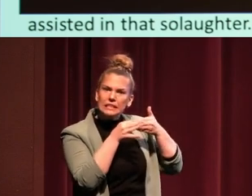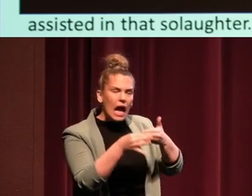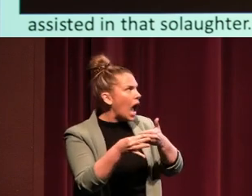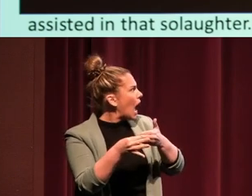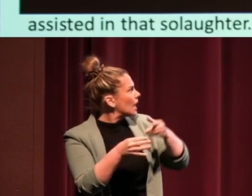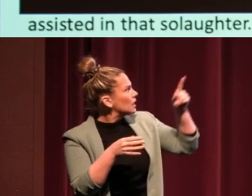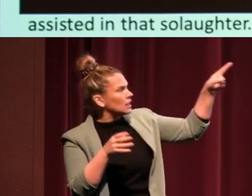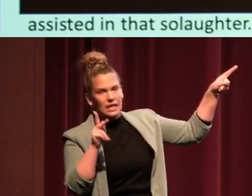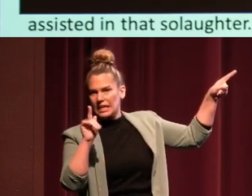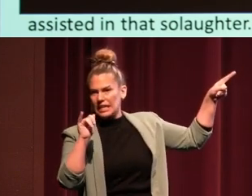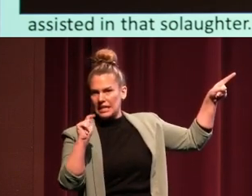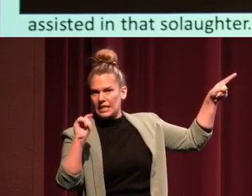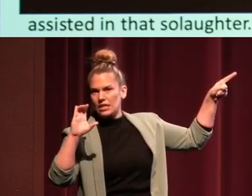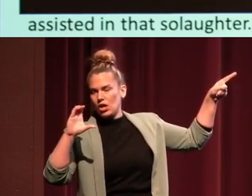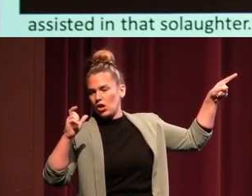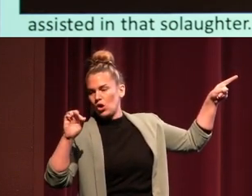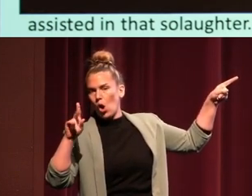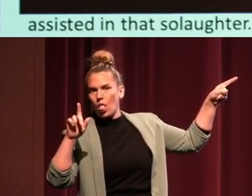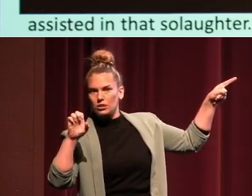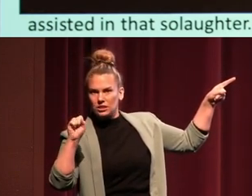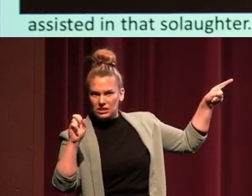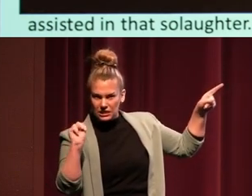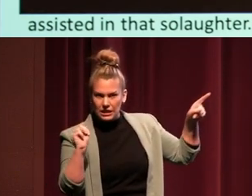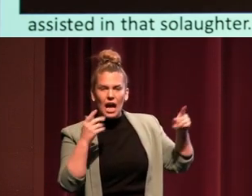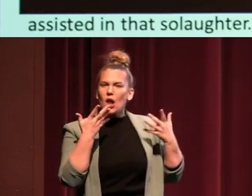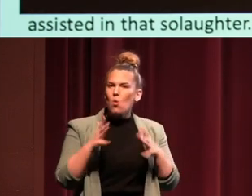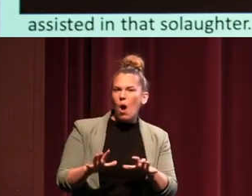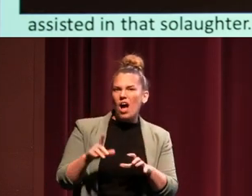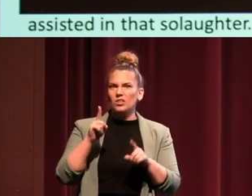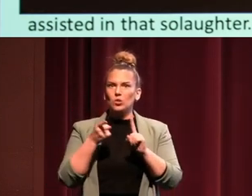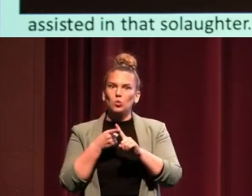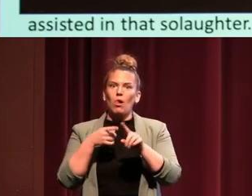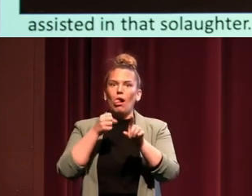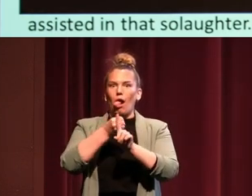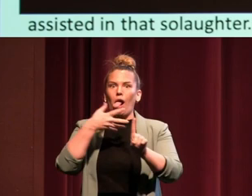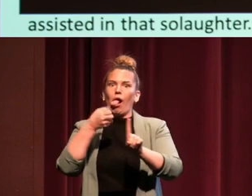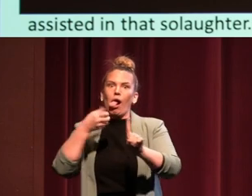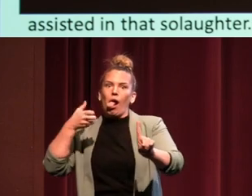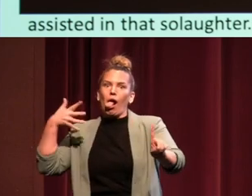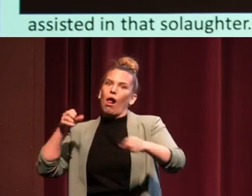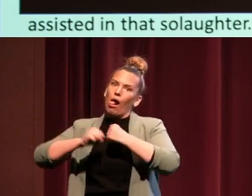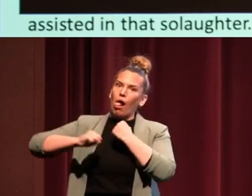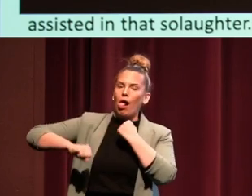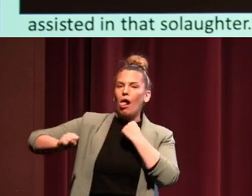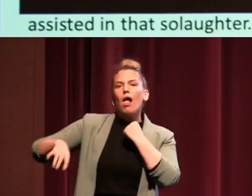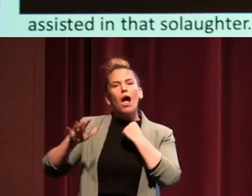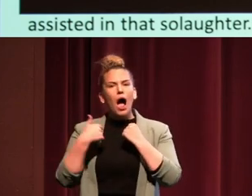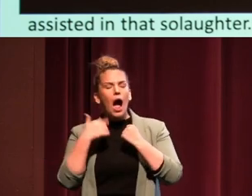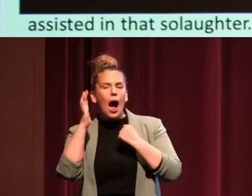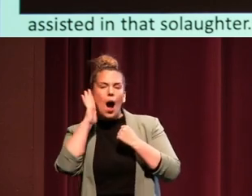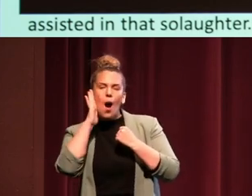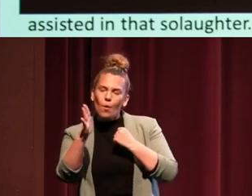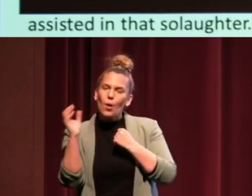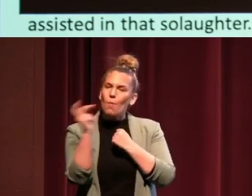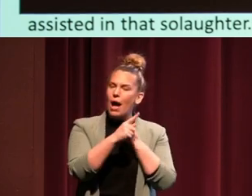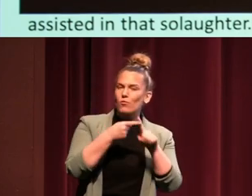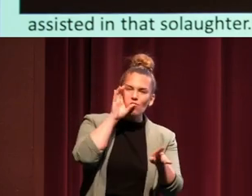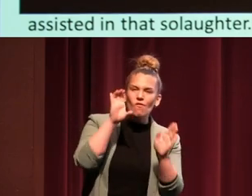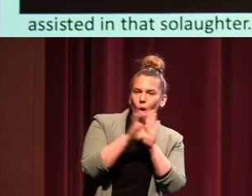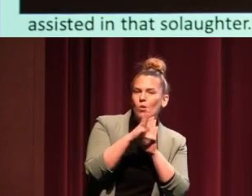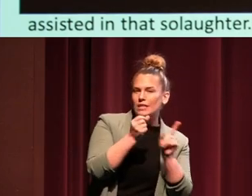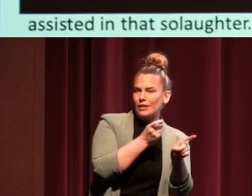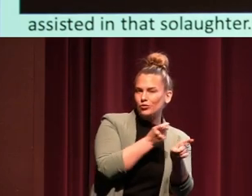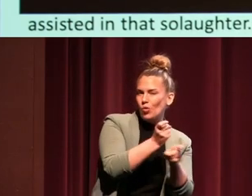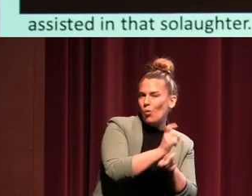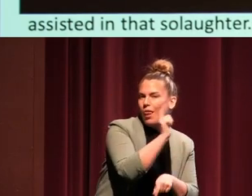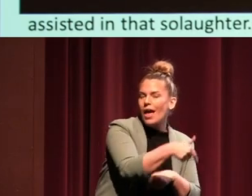Carson. I don't want to dwell too much on this side, and I promise you I will get back to the photographs and the wisecracks in just a second. This